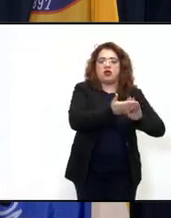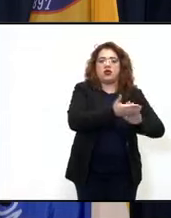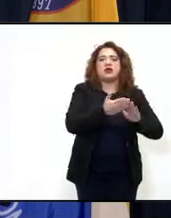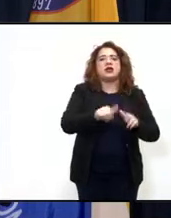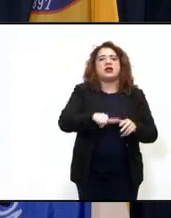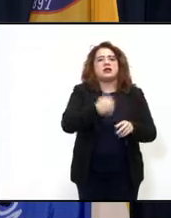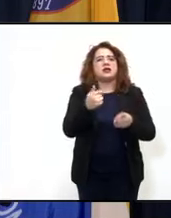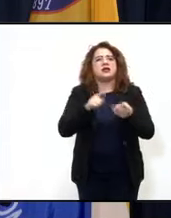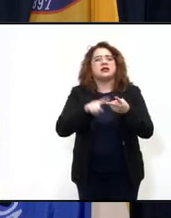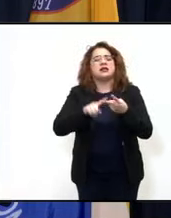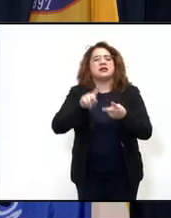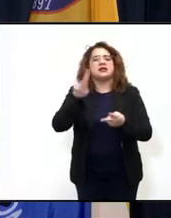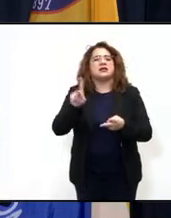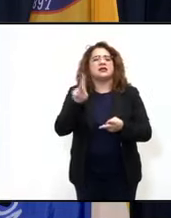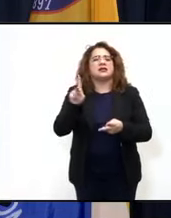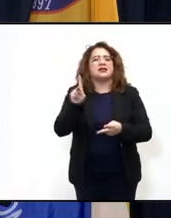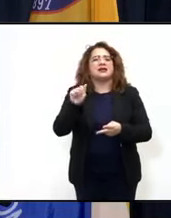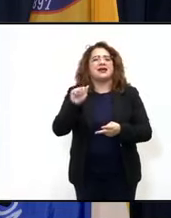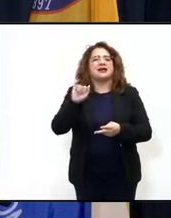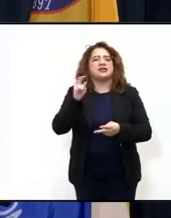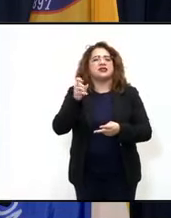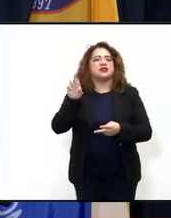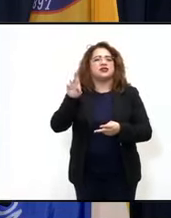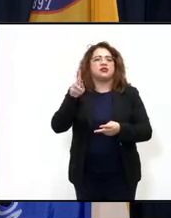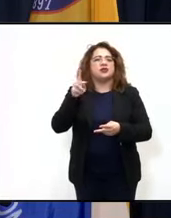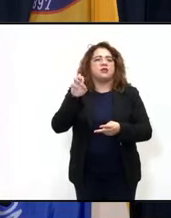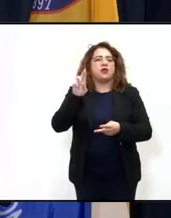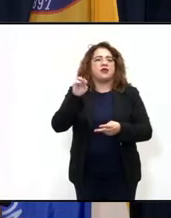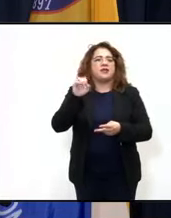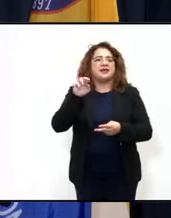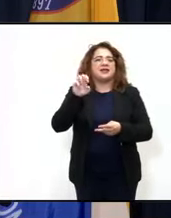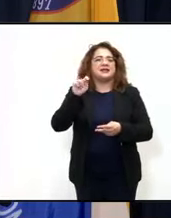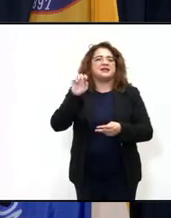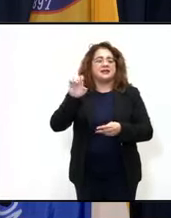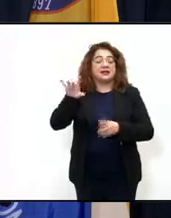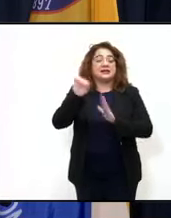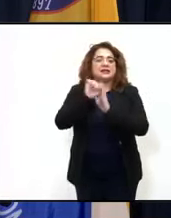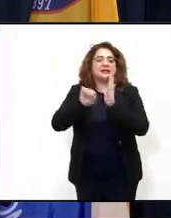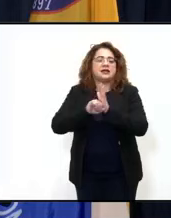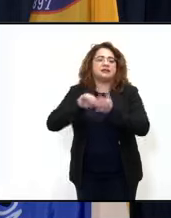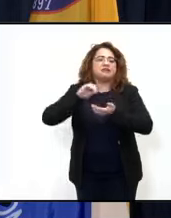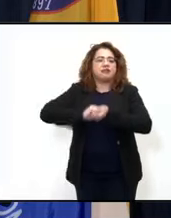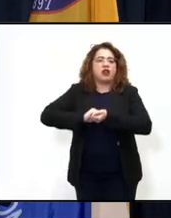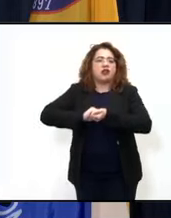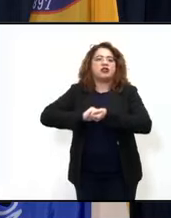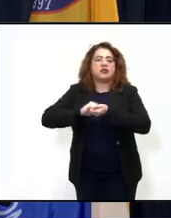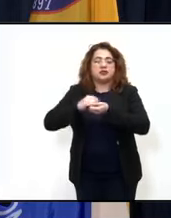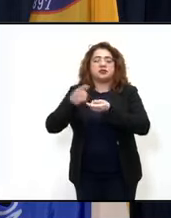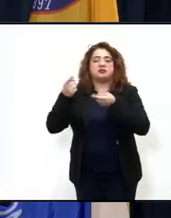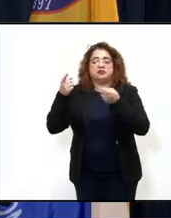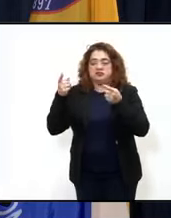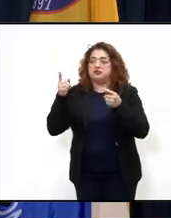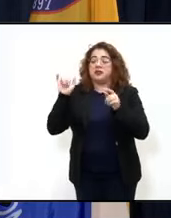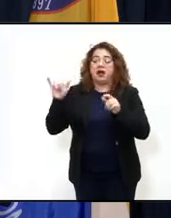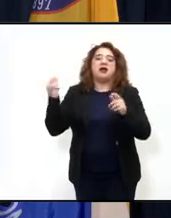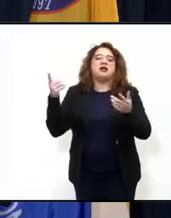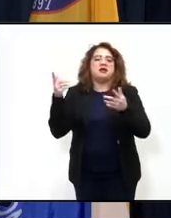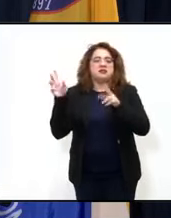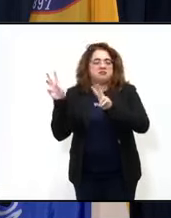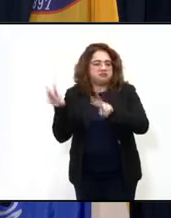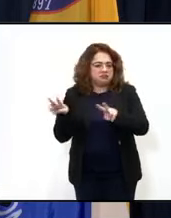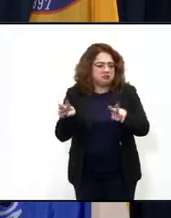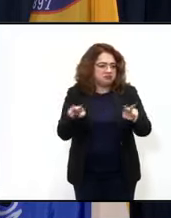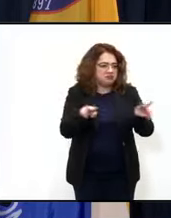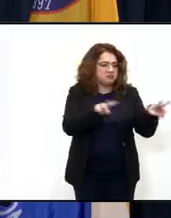is operated by Kaiser. That's also a state partnership. And so the governor came down, he toured and met with the